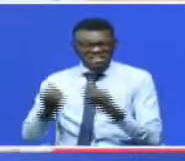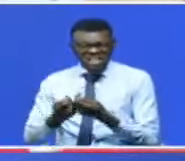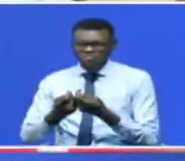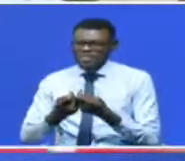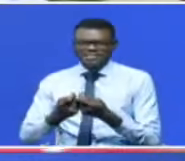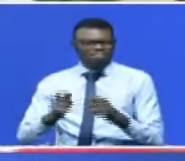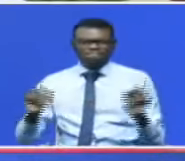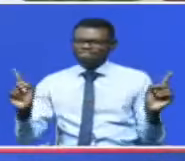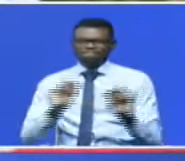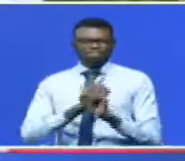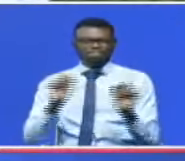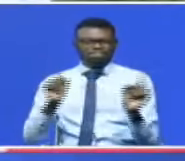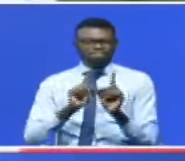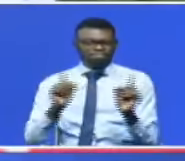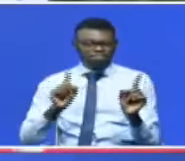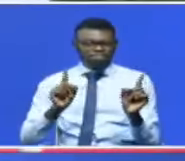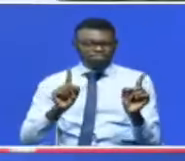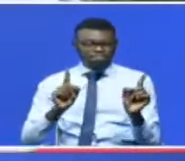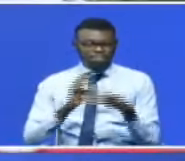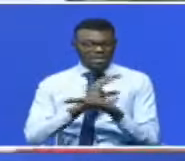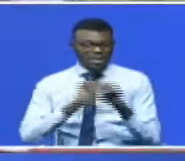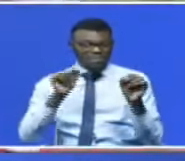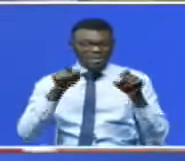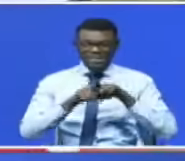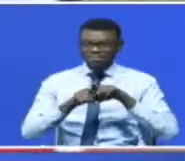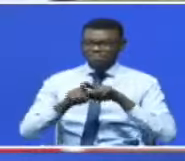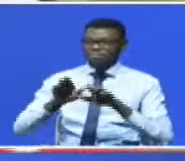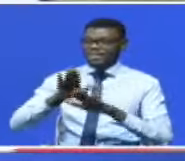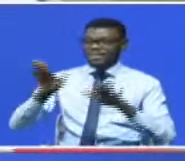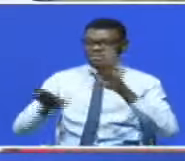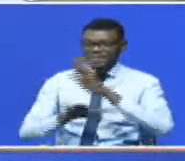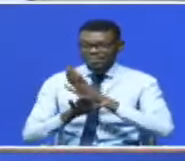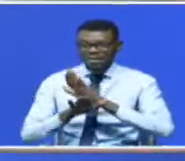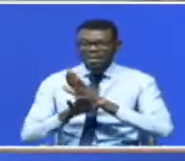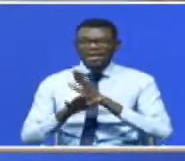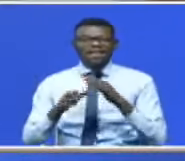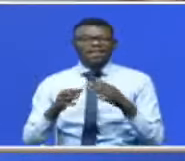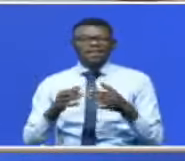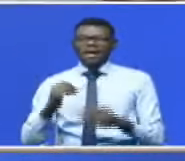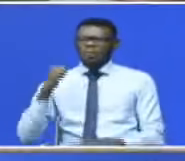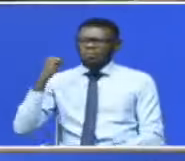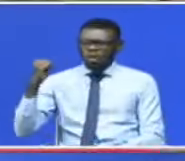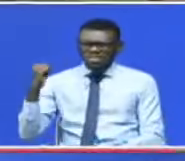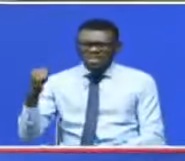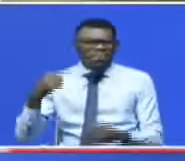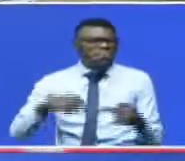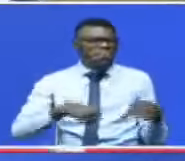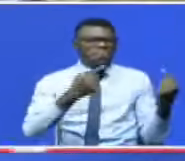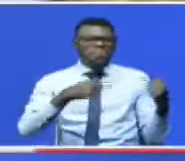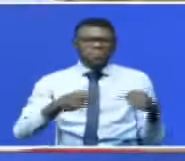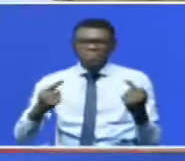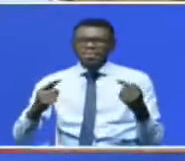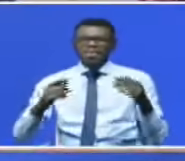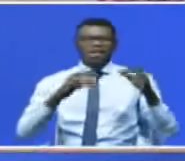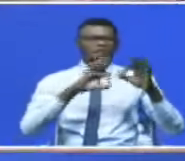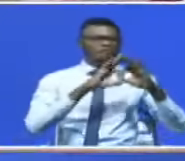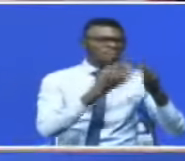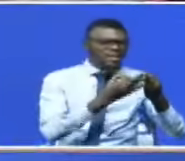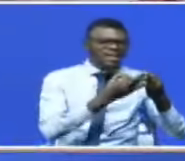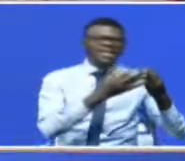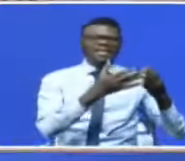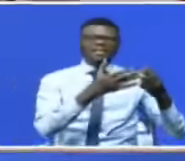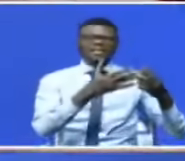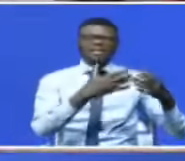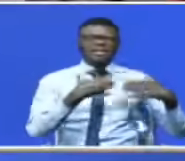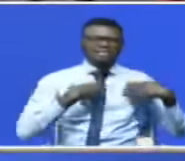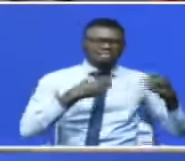of state and his deputy trading political jabs in the open over the hustlers versus dynasties narrative that has